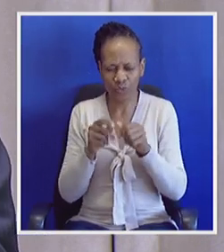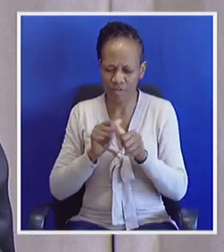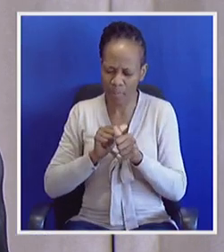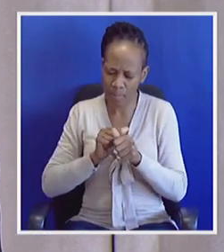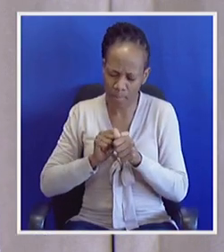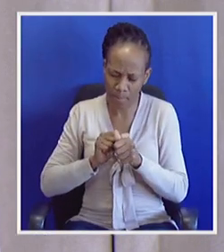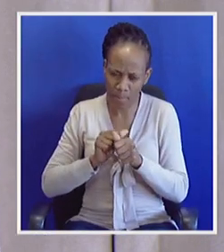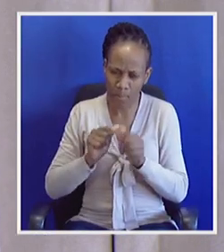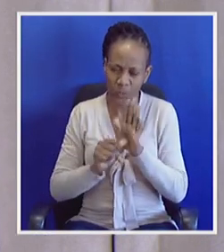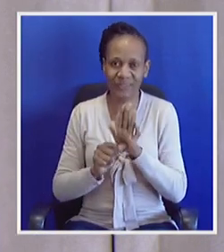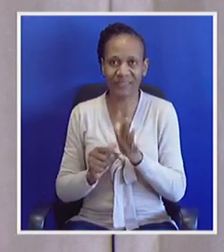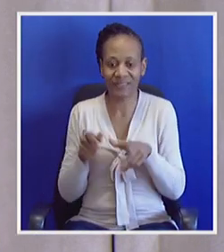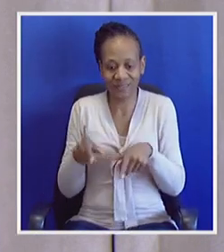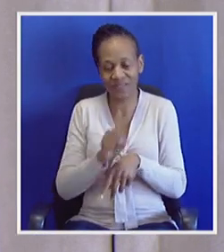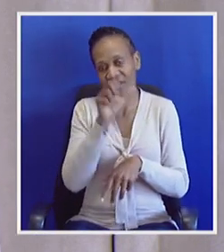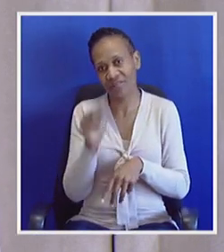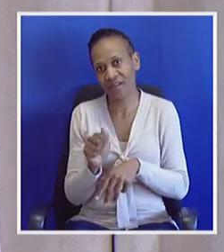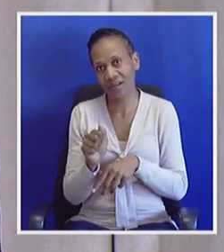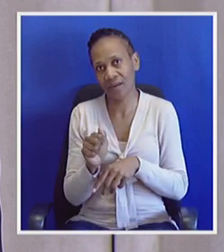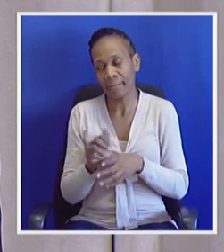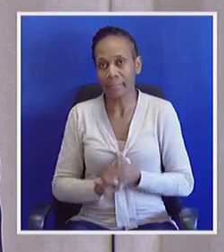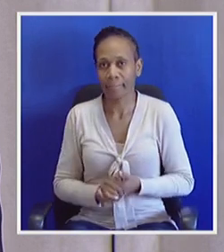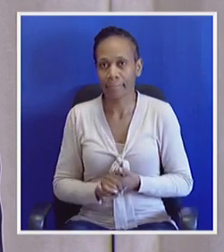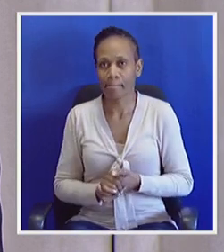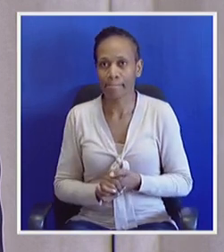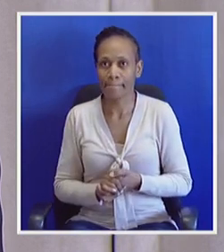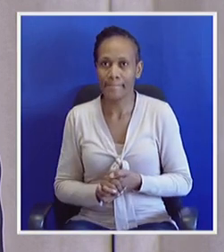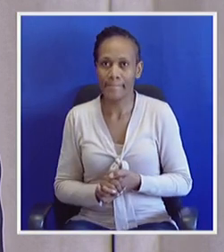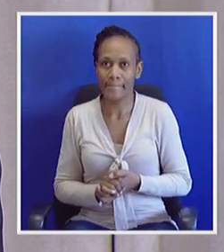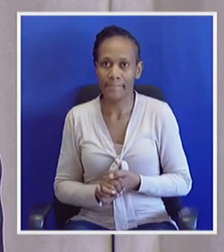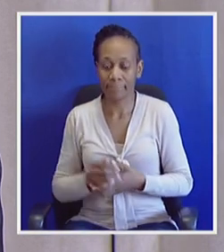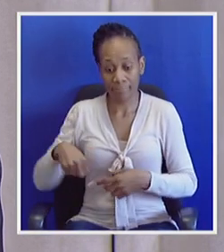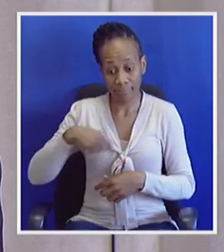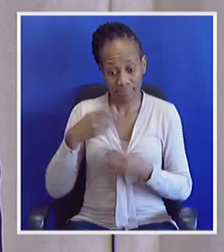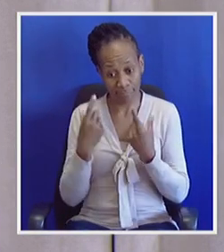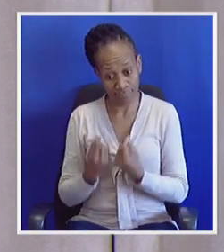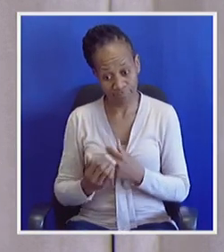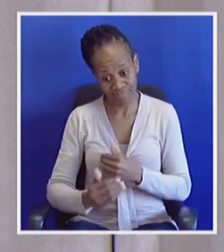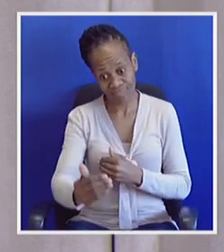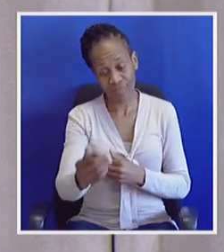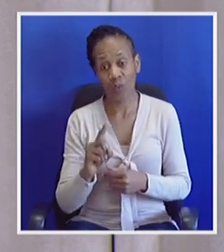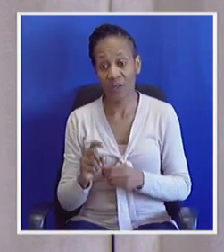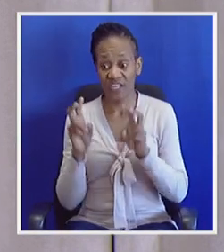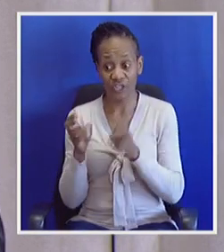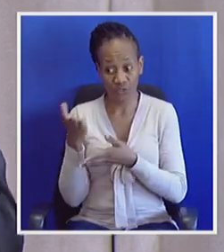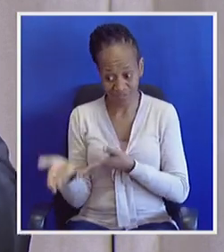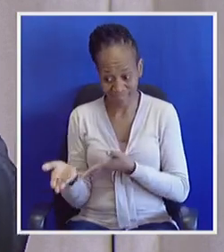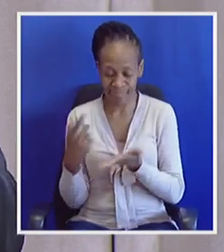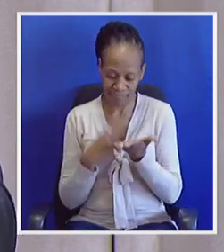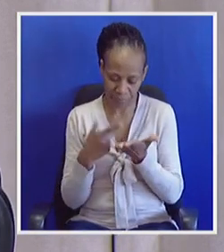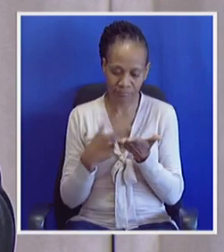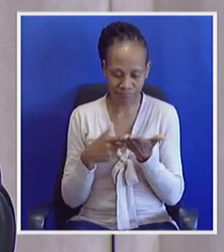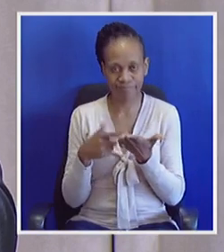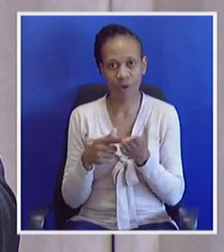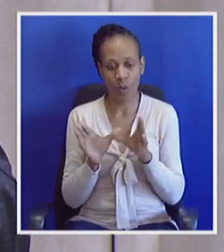profile or on the agenda of our country. So what we will be doing is to discuss this matter within the